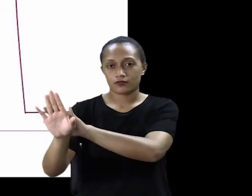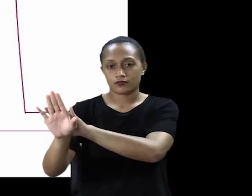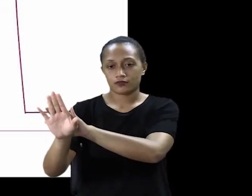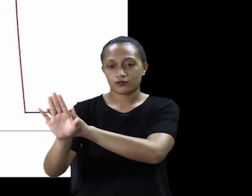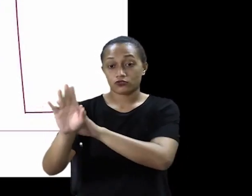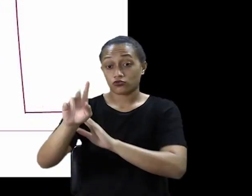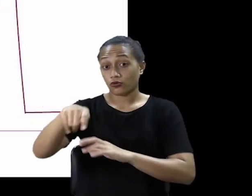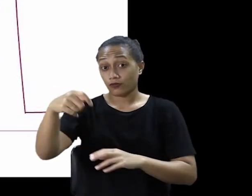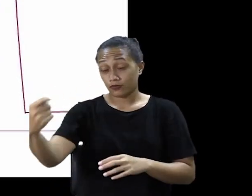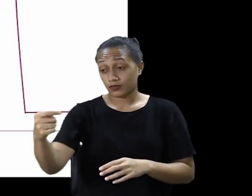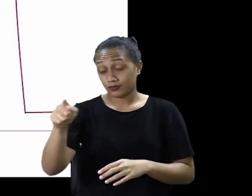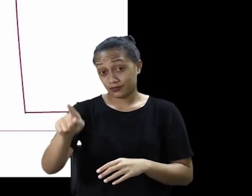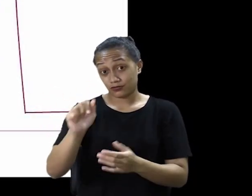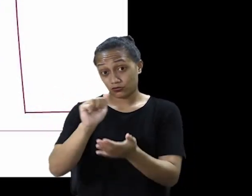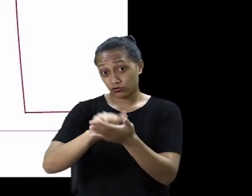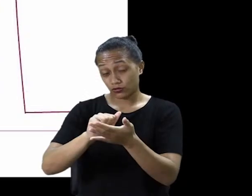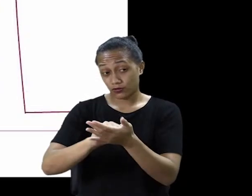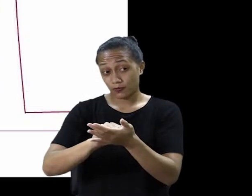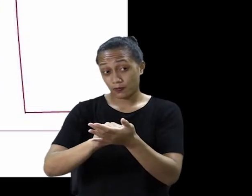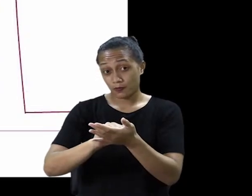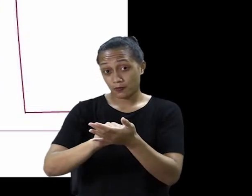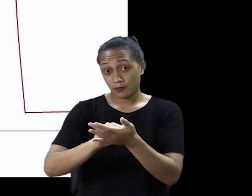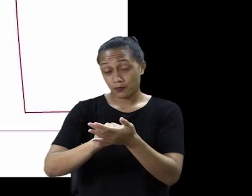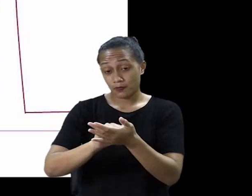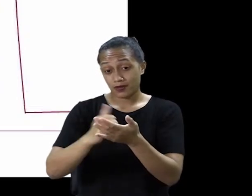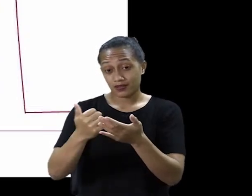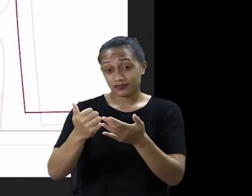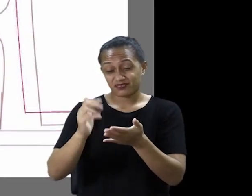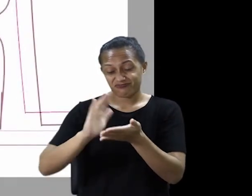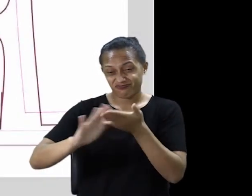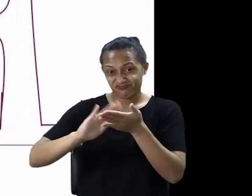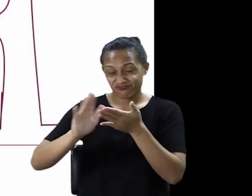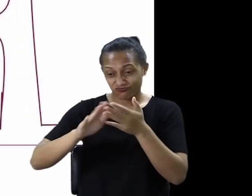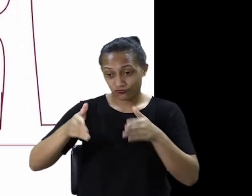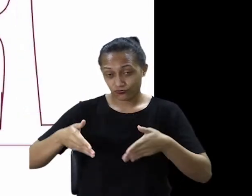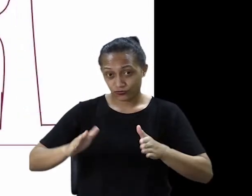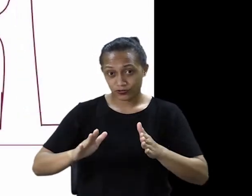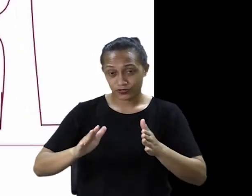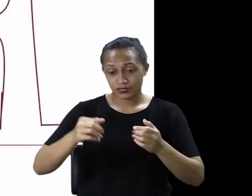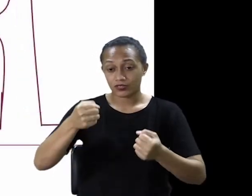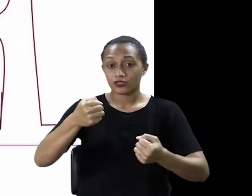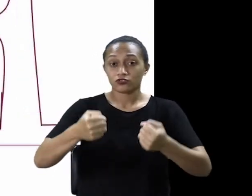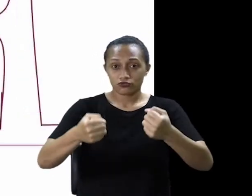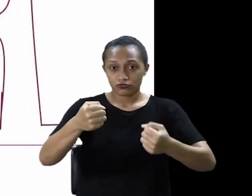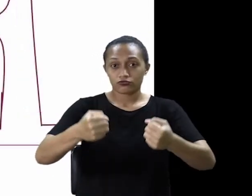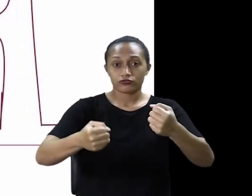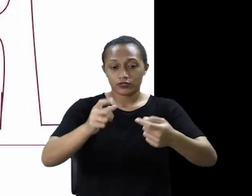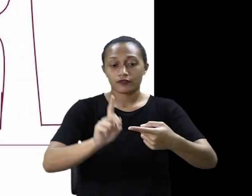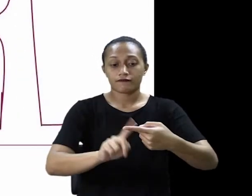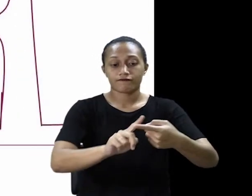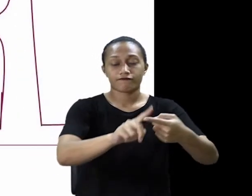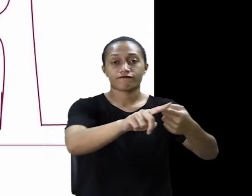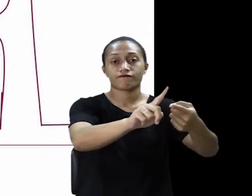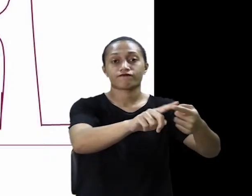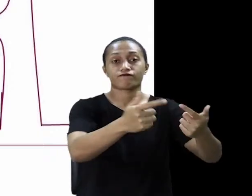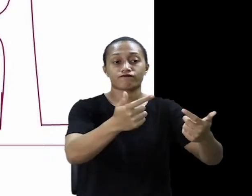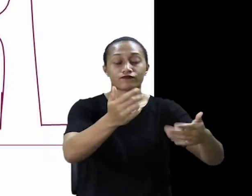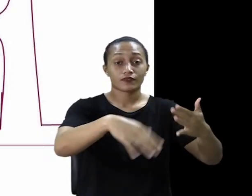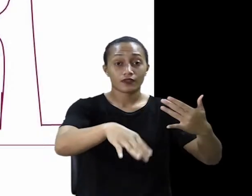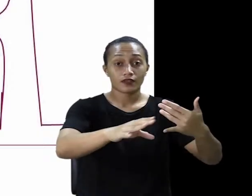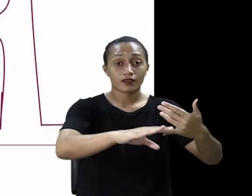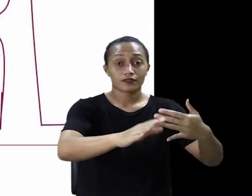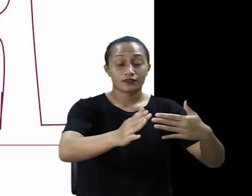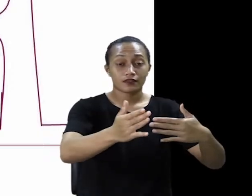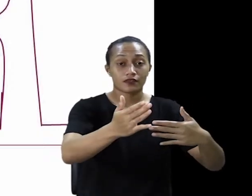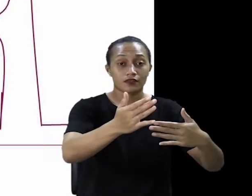Next to the grey shop is a dirt road. Drive till you get to the end of the dead road. You